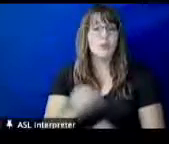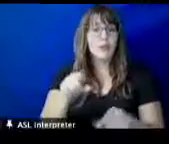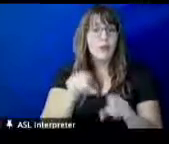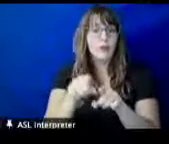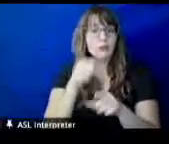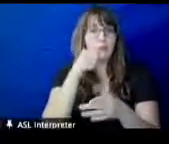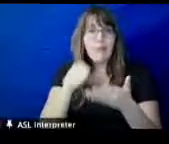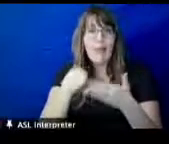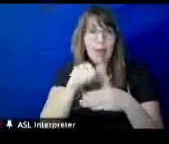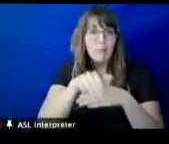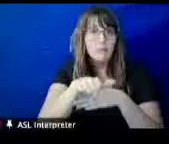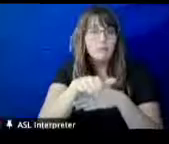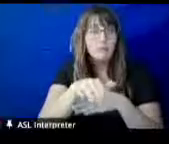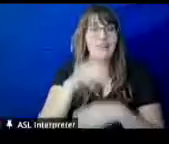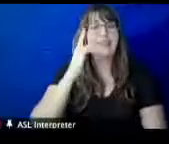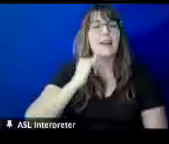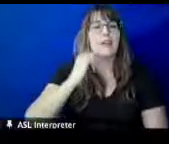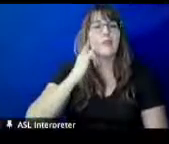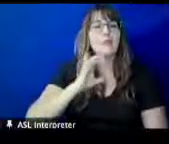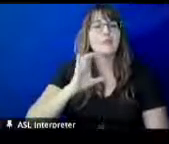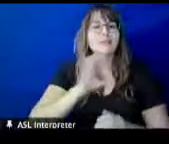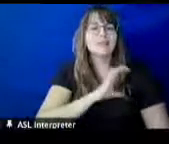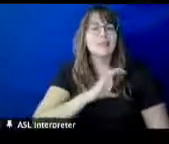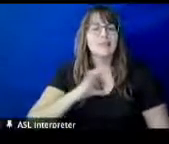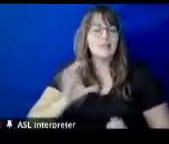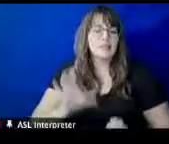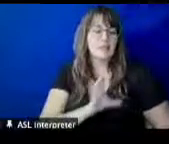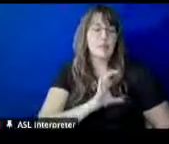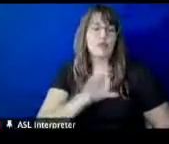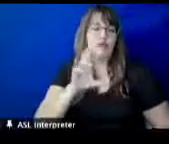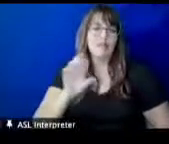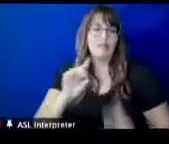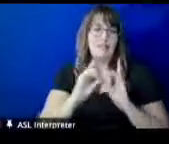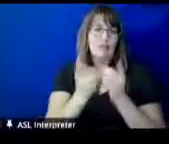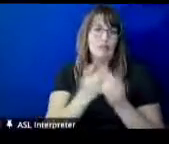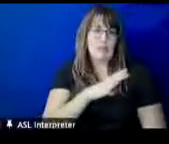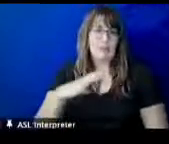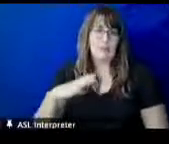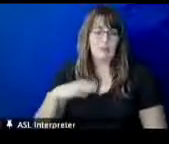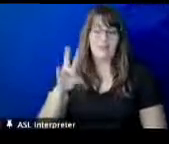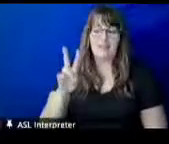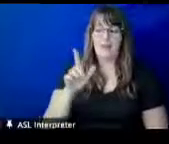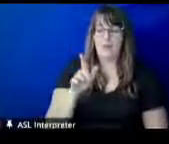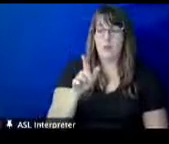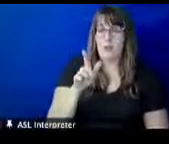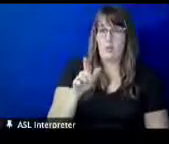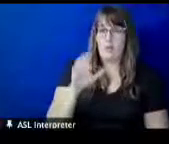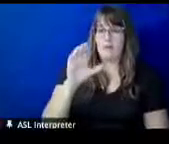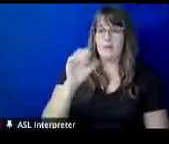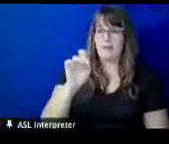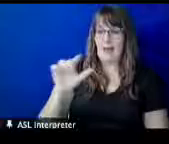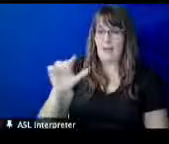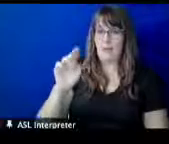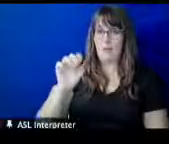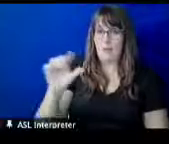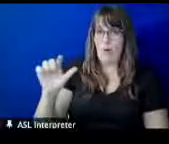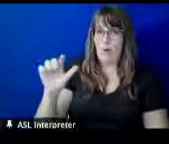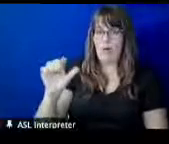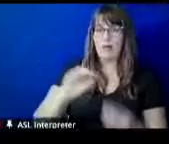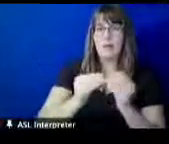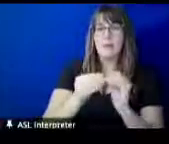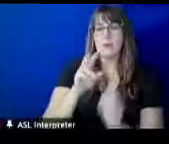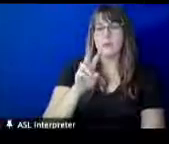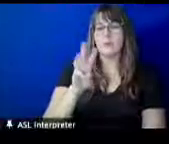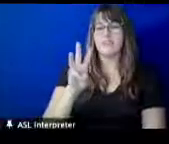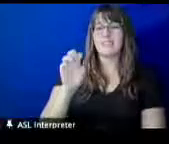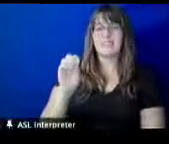the California Citizens Redistricting Commission, 721 Capitol Mall, Suite 260,